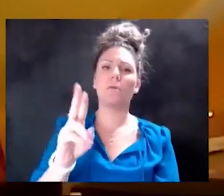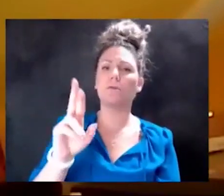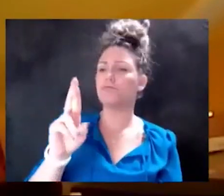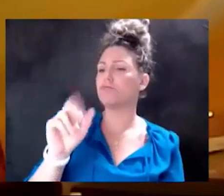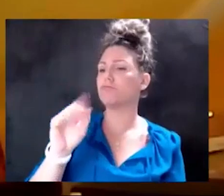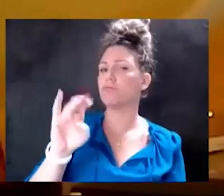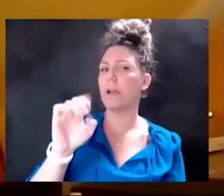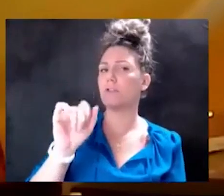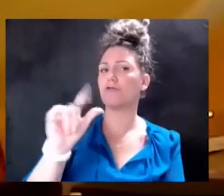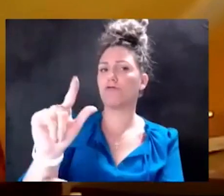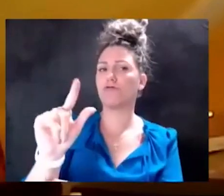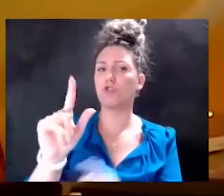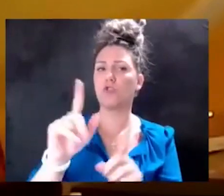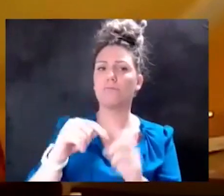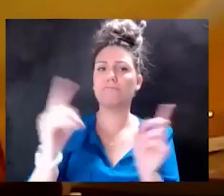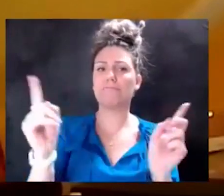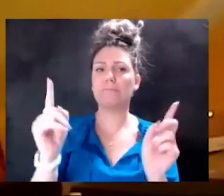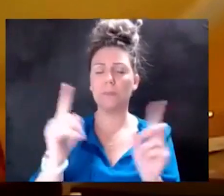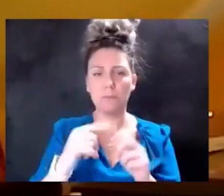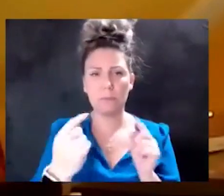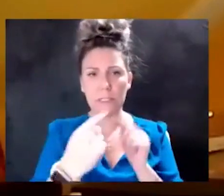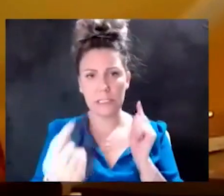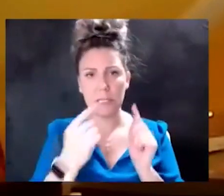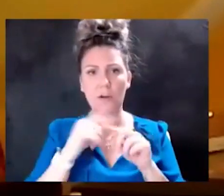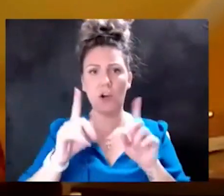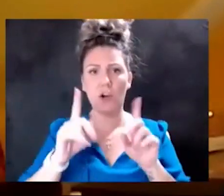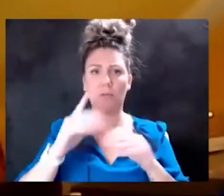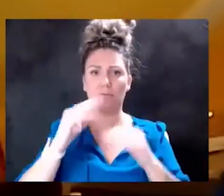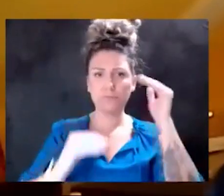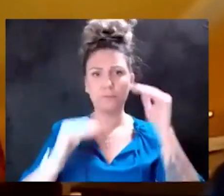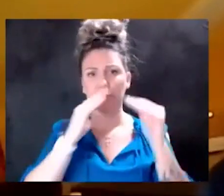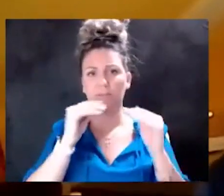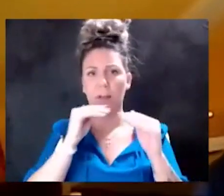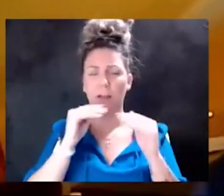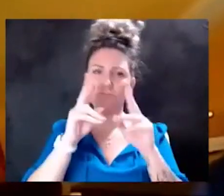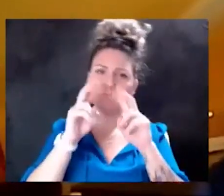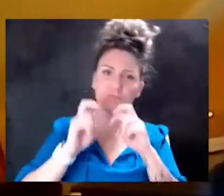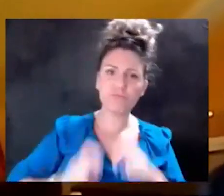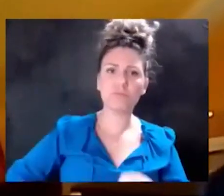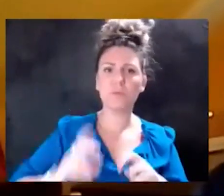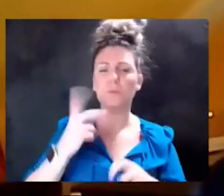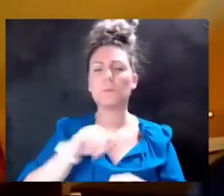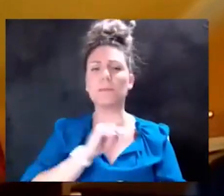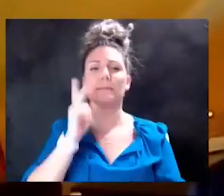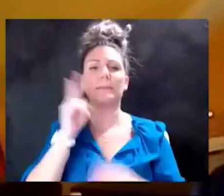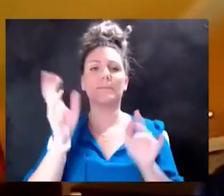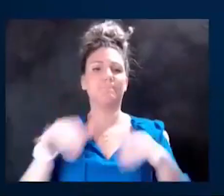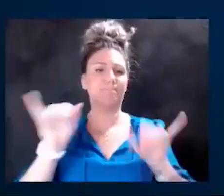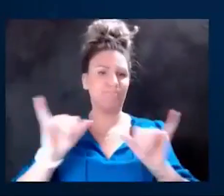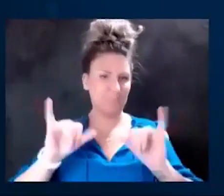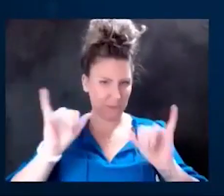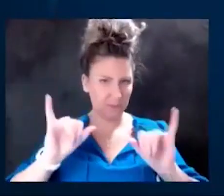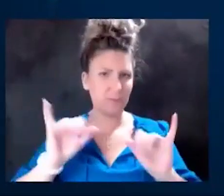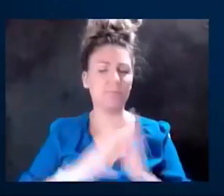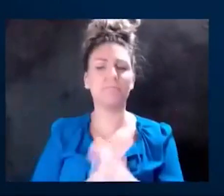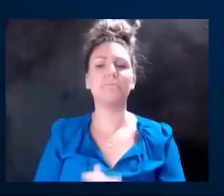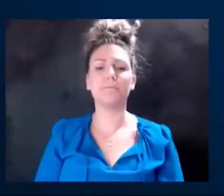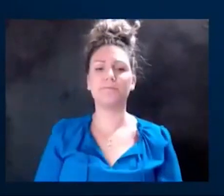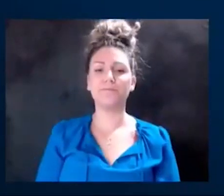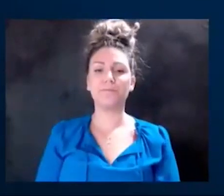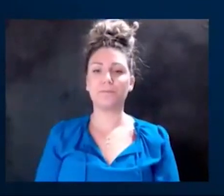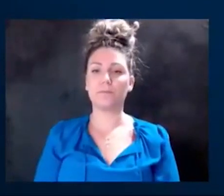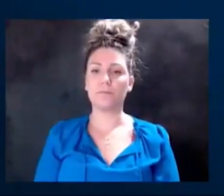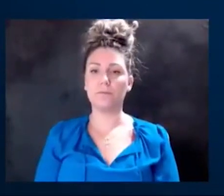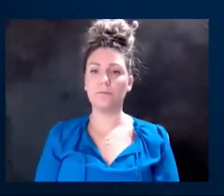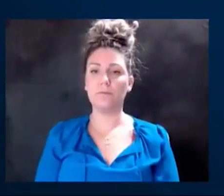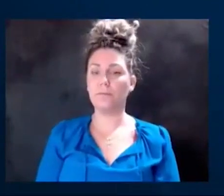obviously still a trend with COVID too, looking at that data really carefully. So yeah, we do see some consistent patterns. And Sam was